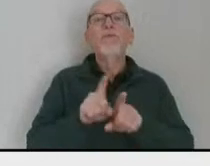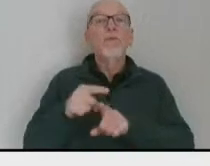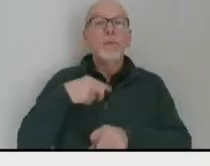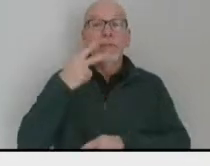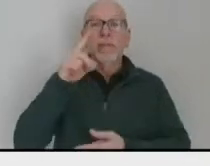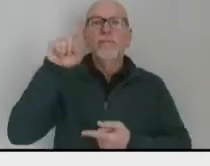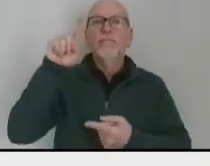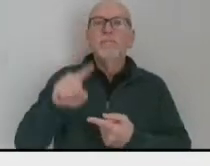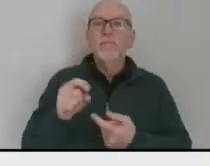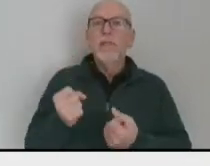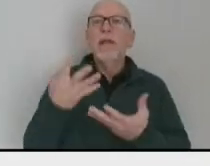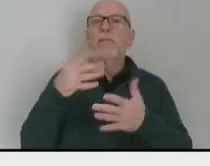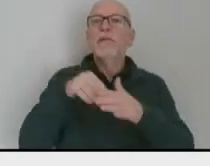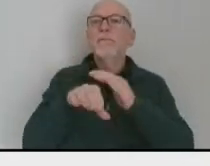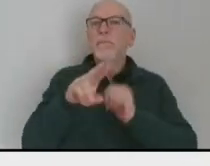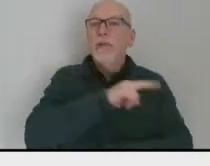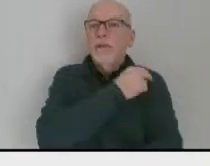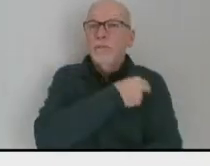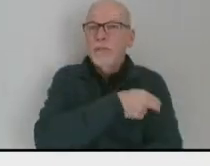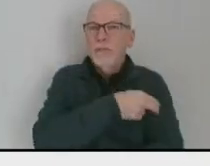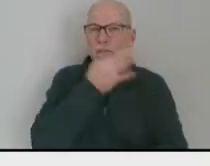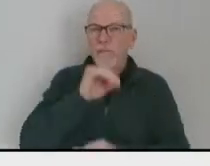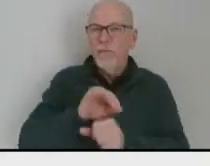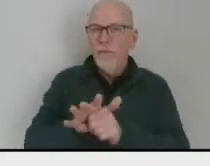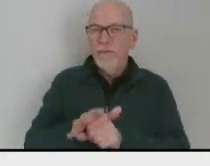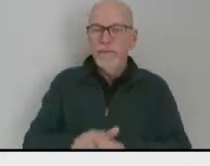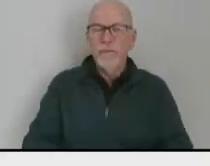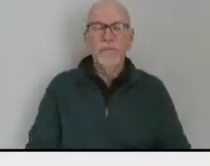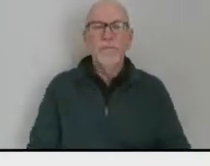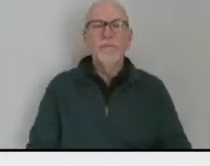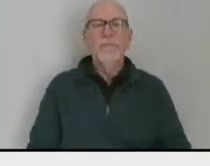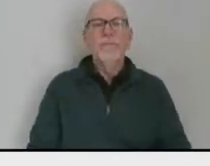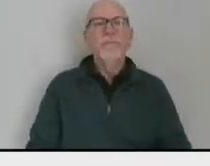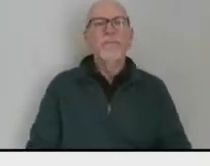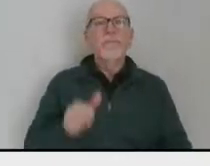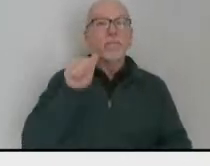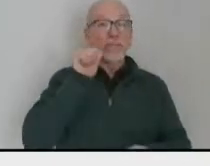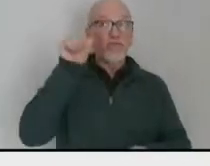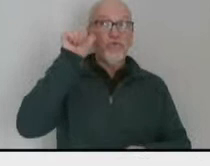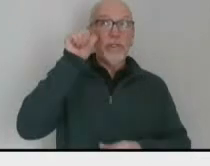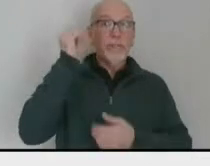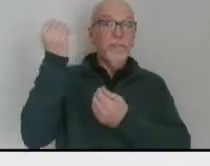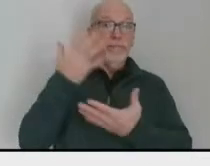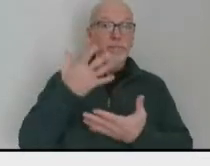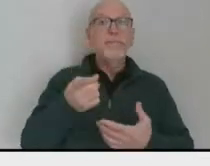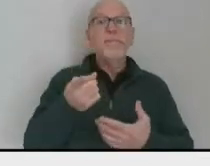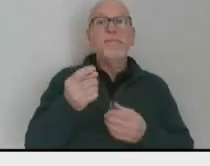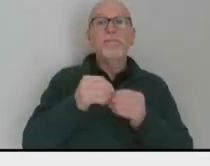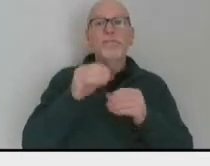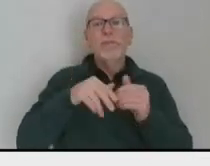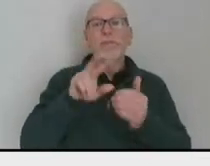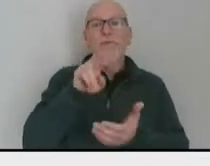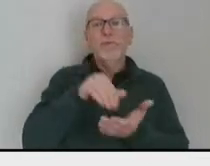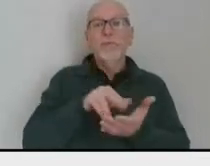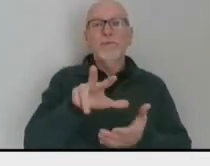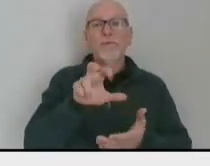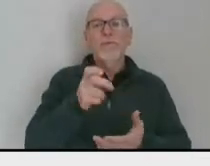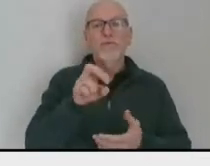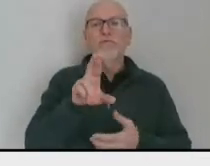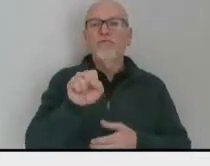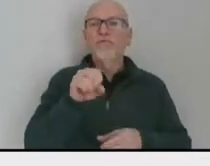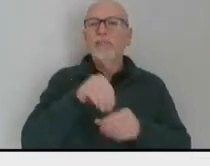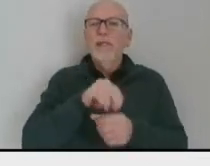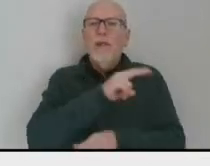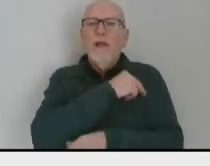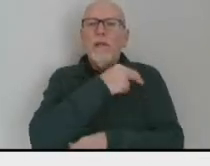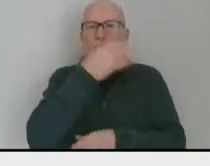in the number of Hoosiers hospitalized with COVID symptoms. As of yesterday, just over 2,300 Hoosiers were in the hospital due